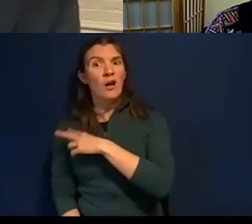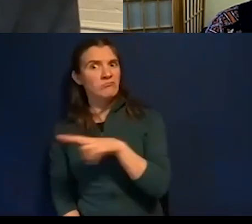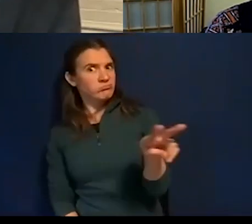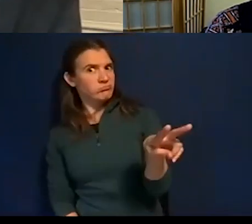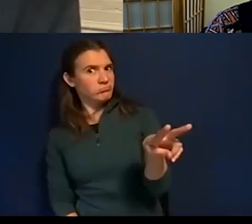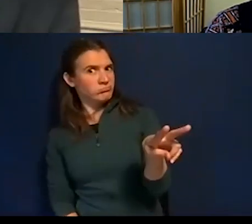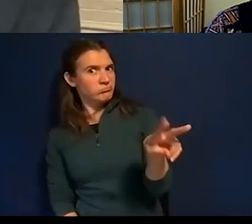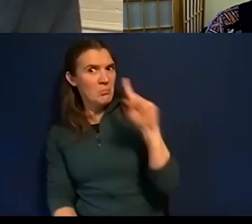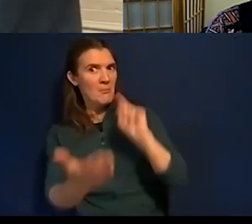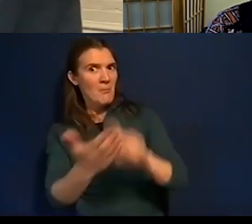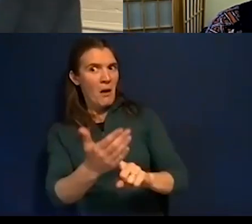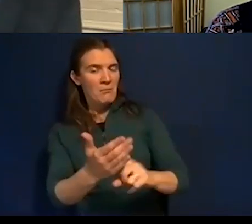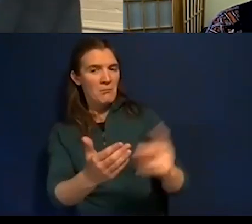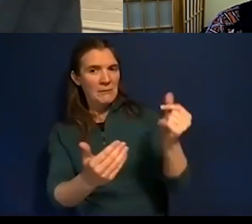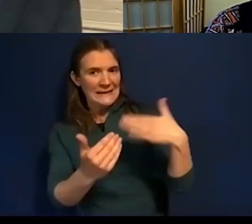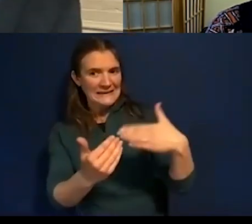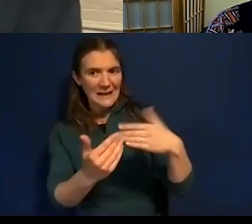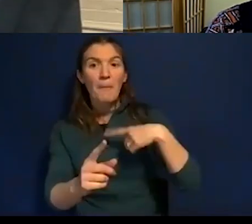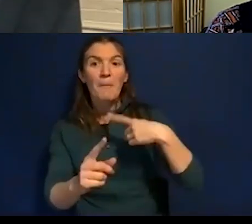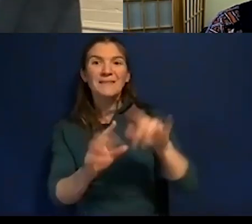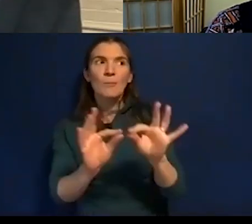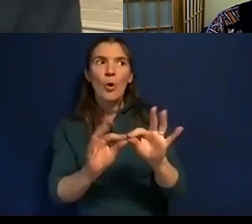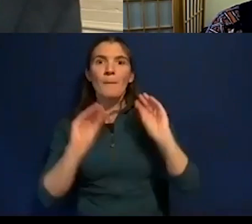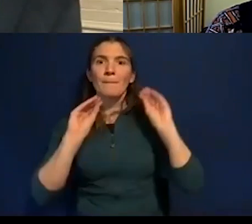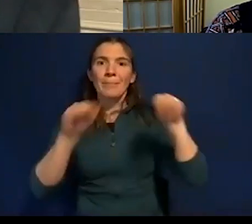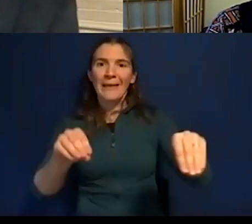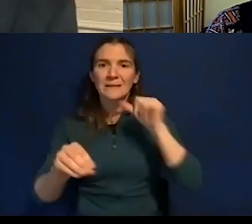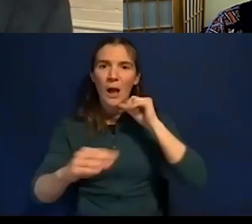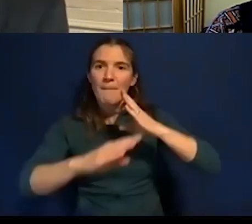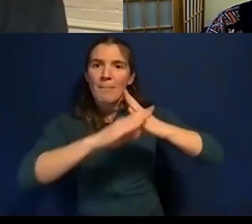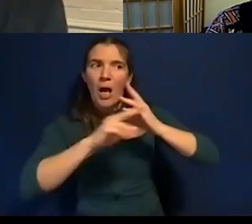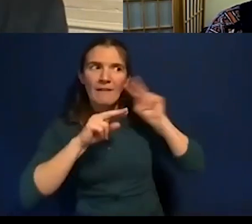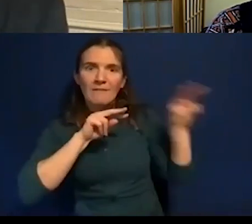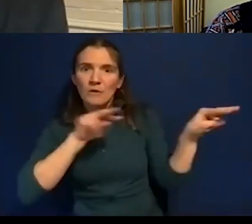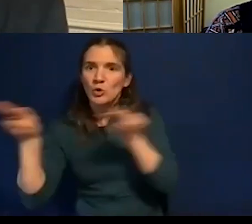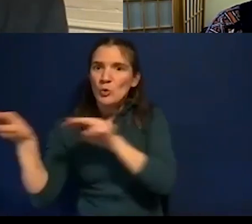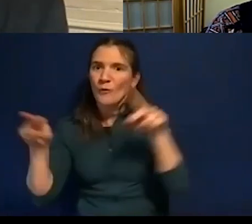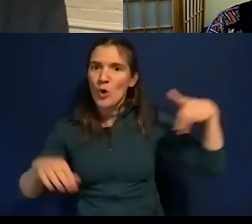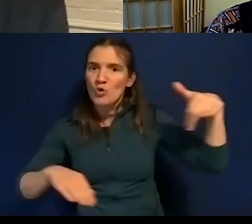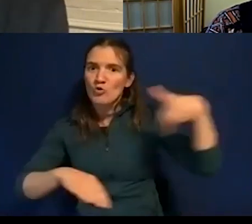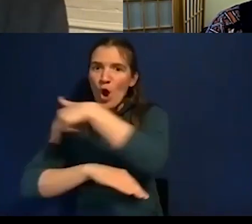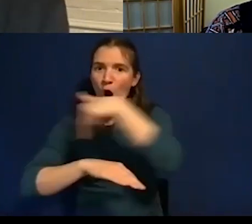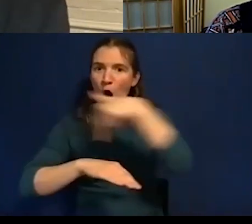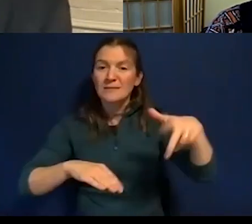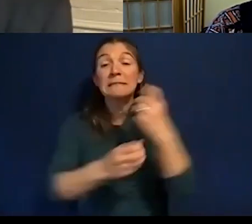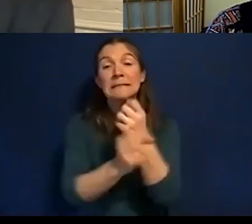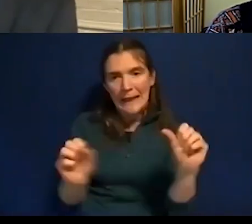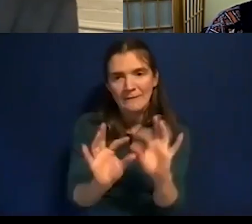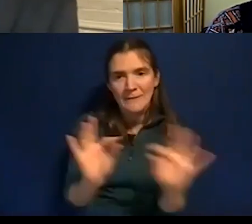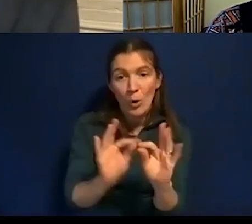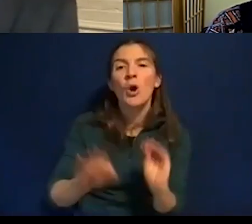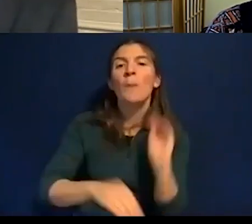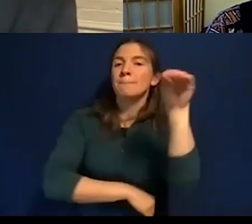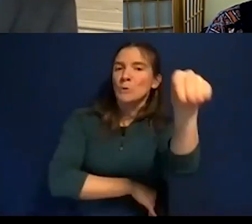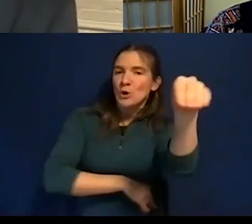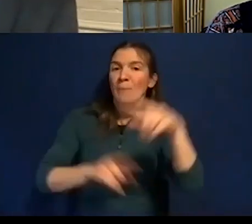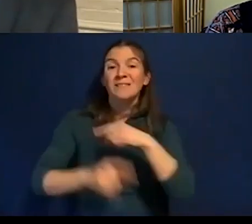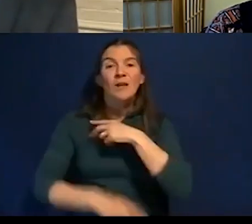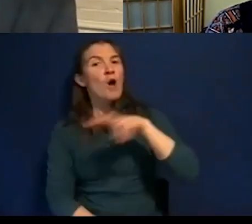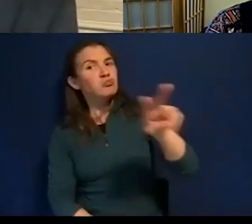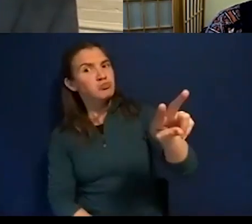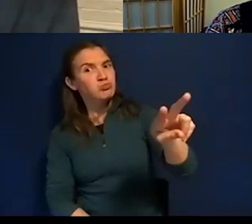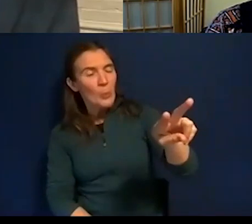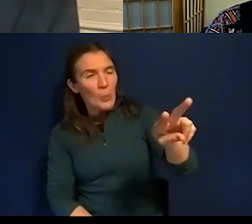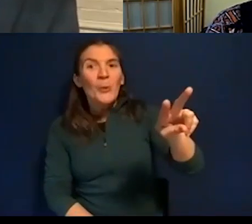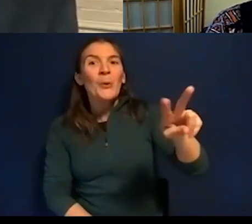crosswalk would not lose their line of sight, which is very important for pedestrian safety, but it also provides a sort of soaring thing